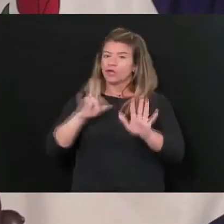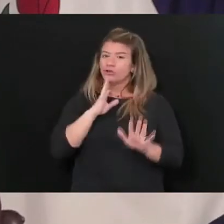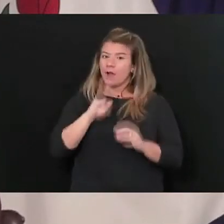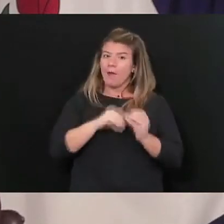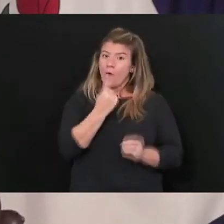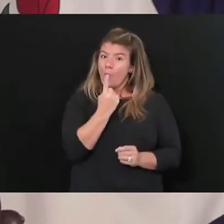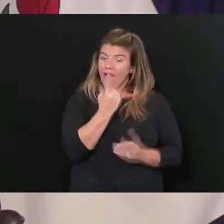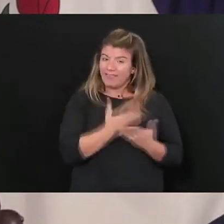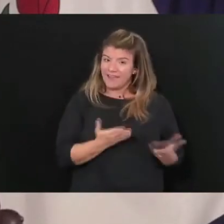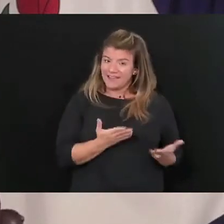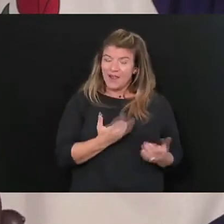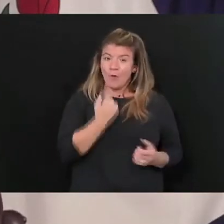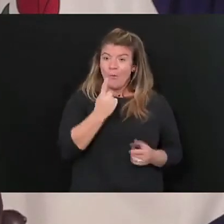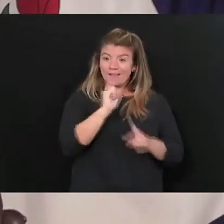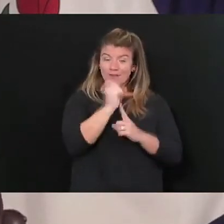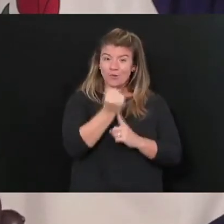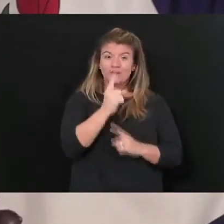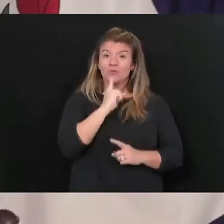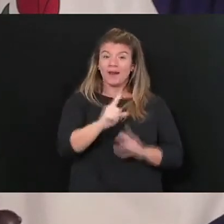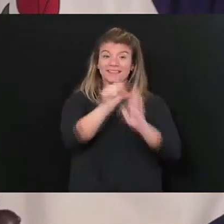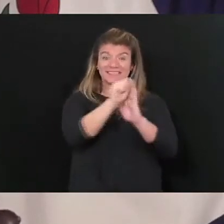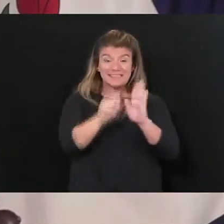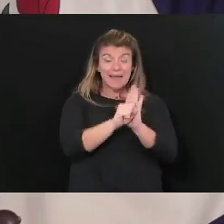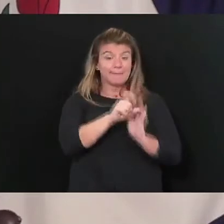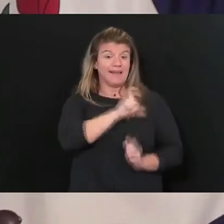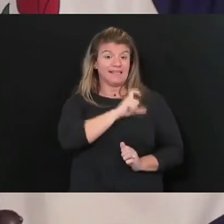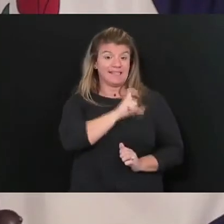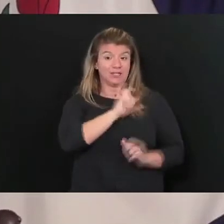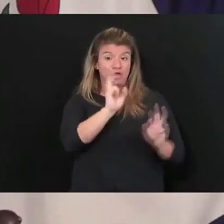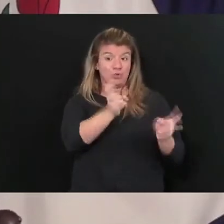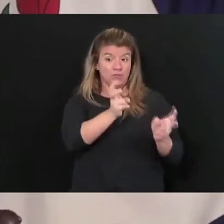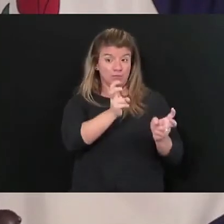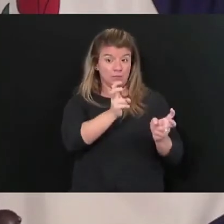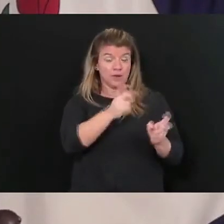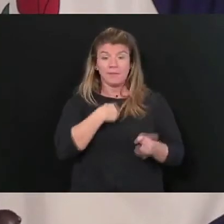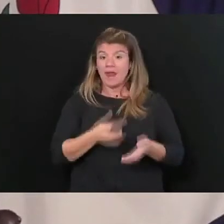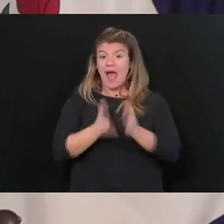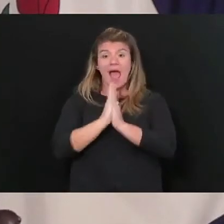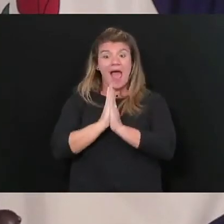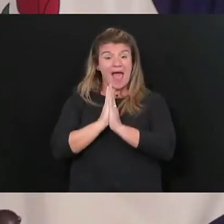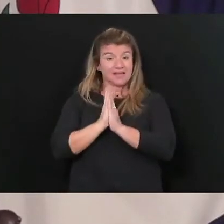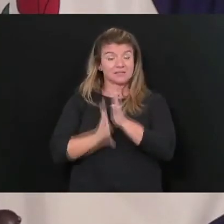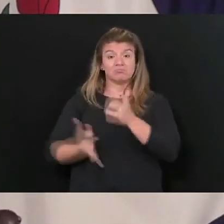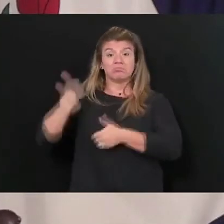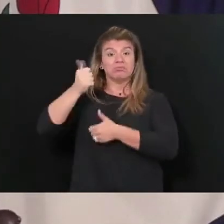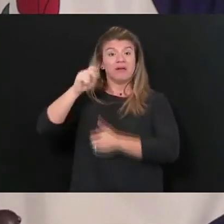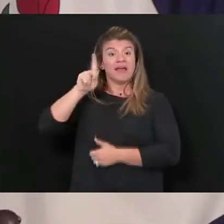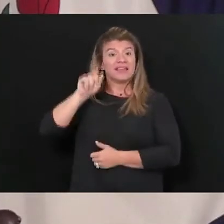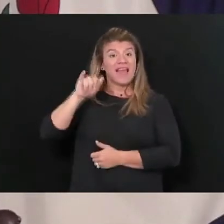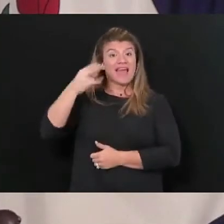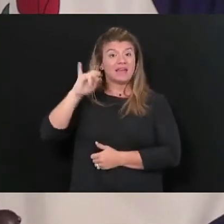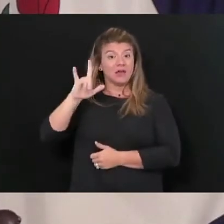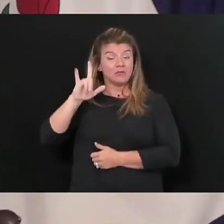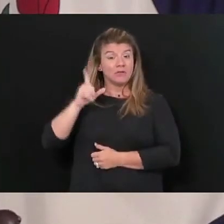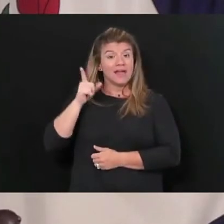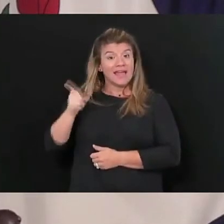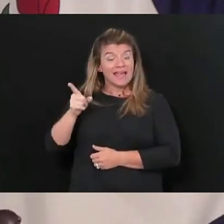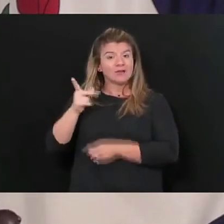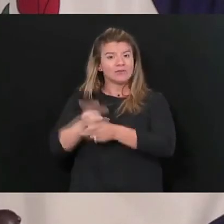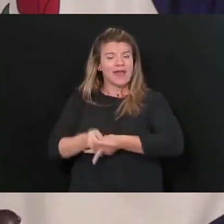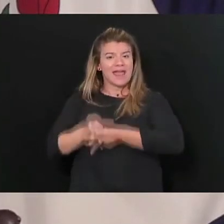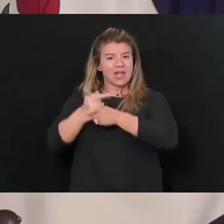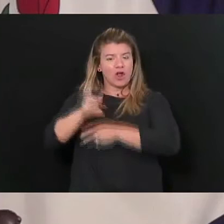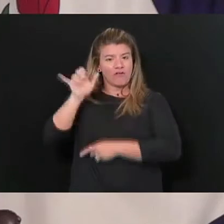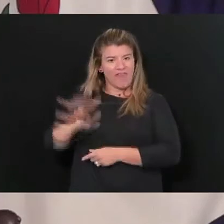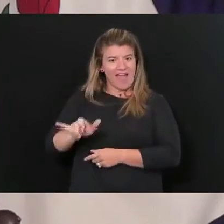have a situation that is really a state police matter, but I asked Colonel Cahill to take care of this